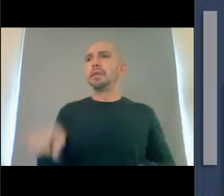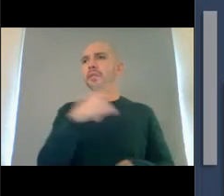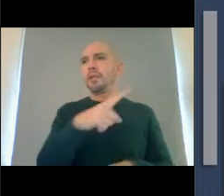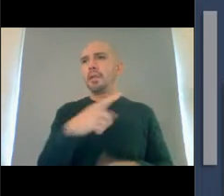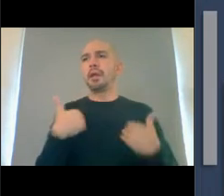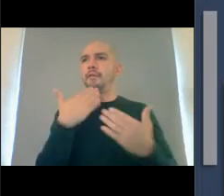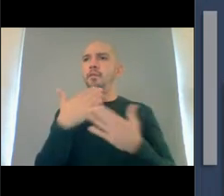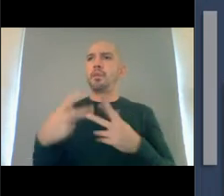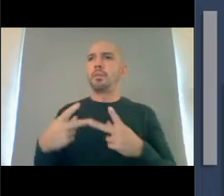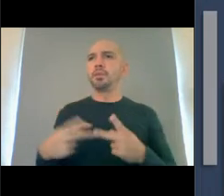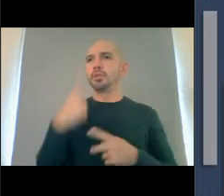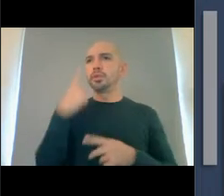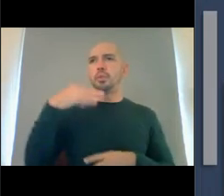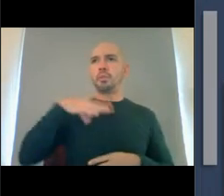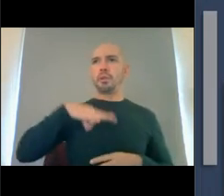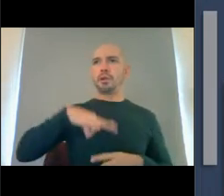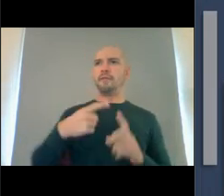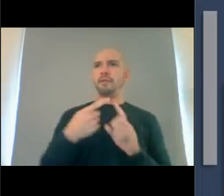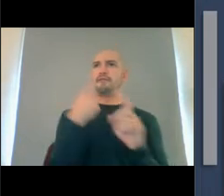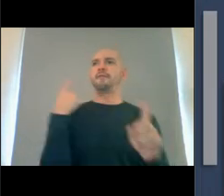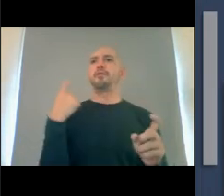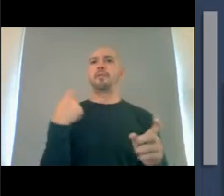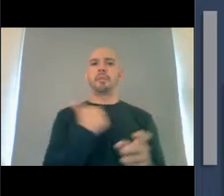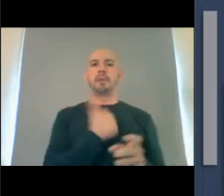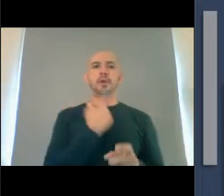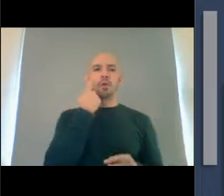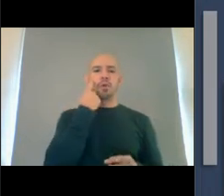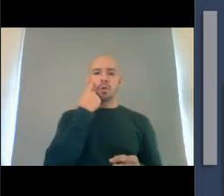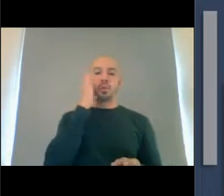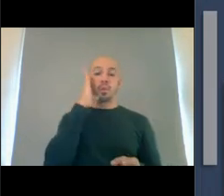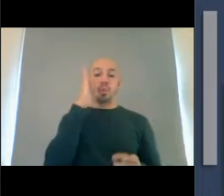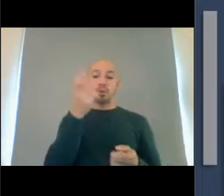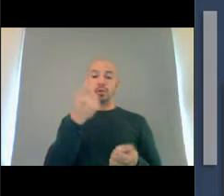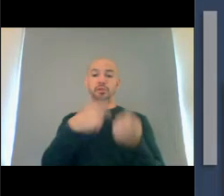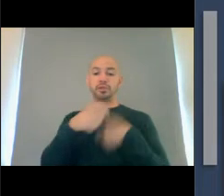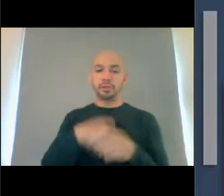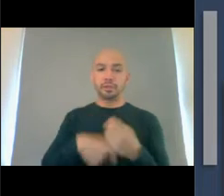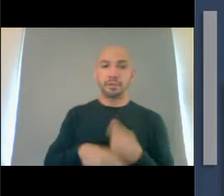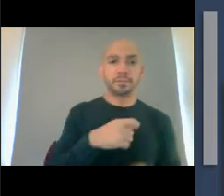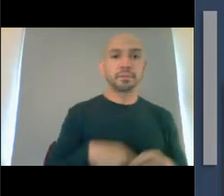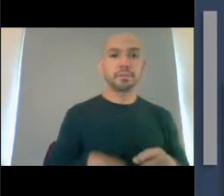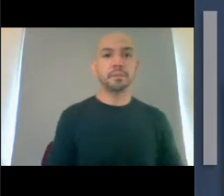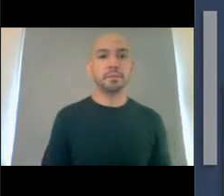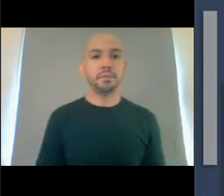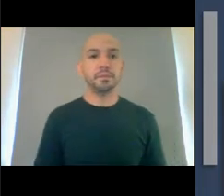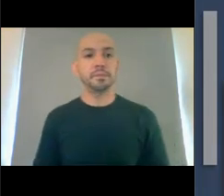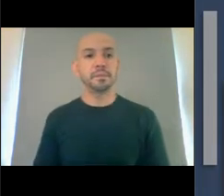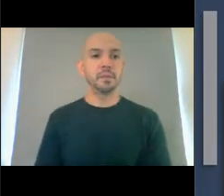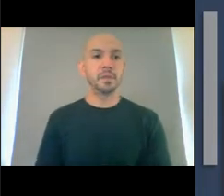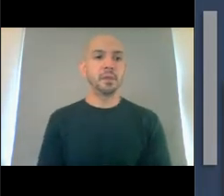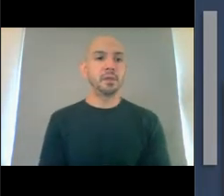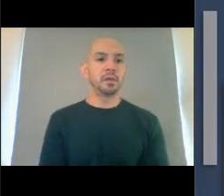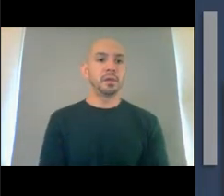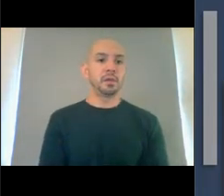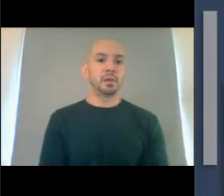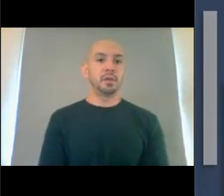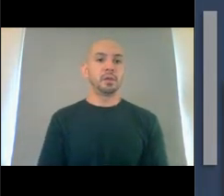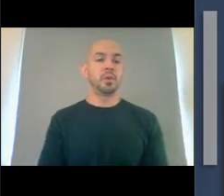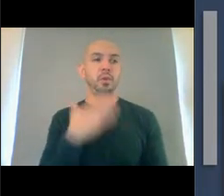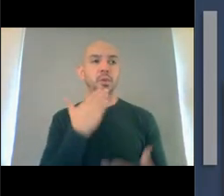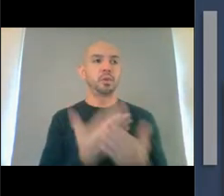benefit from the changes that we'll be making through these different freight corridors yeah that's a good